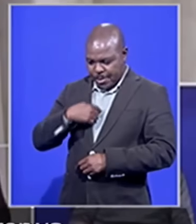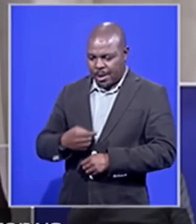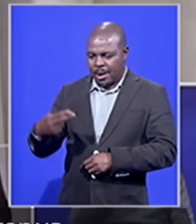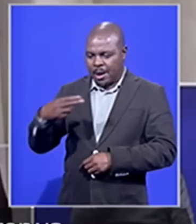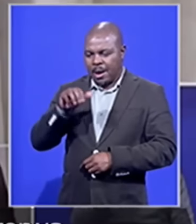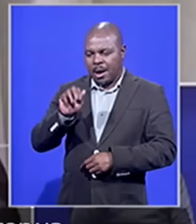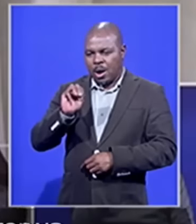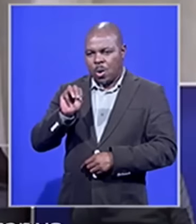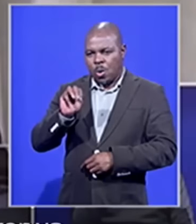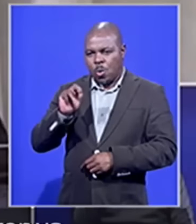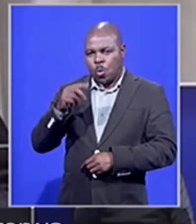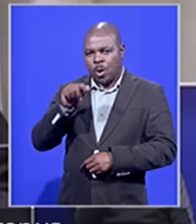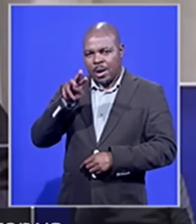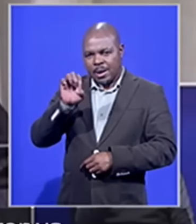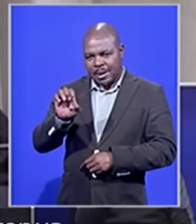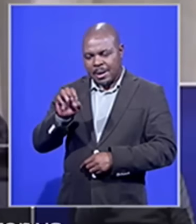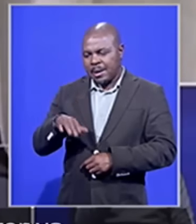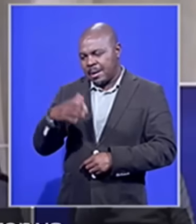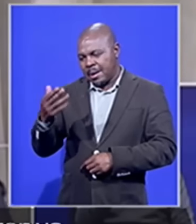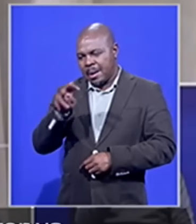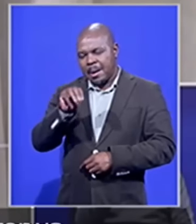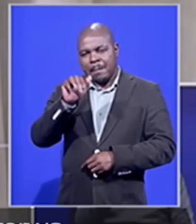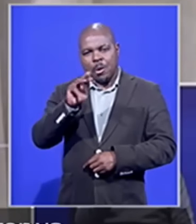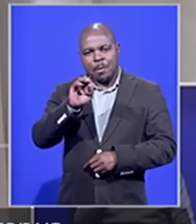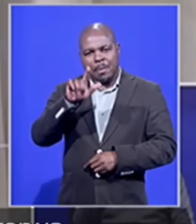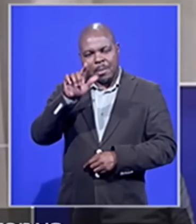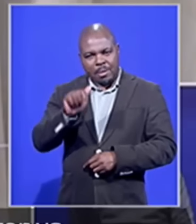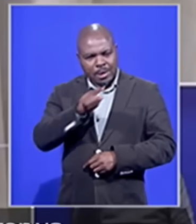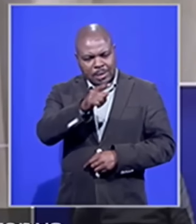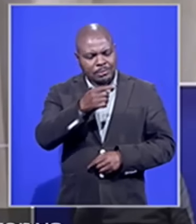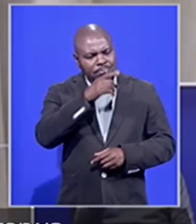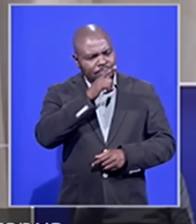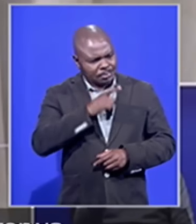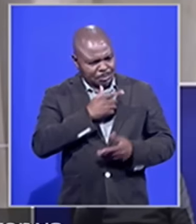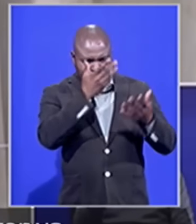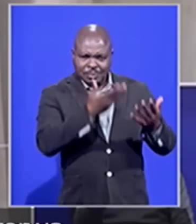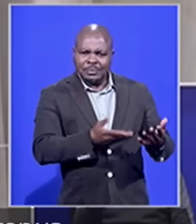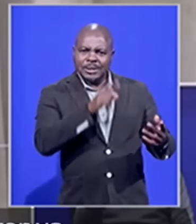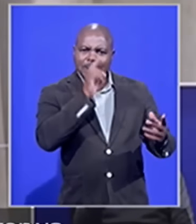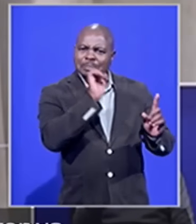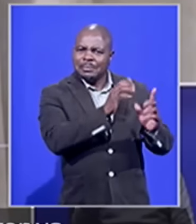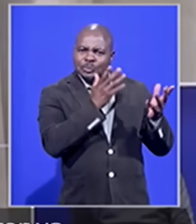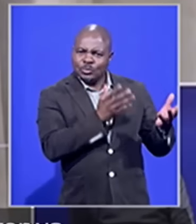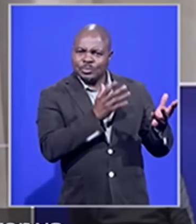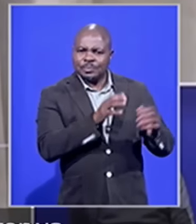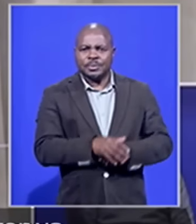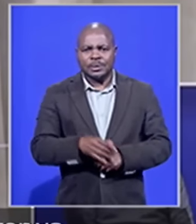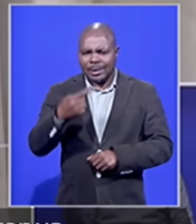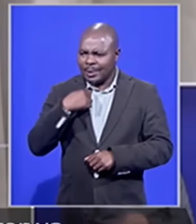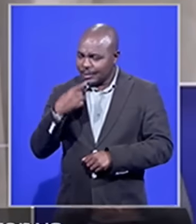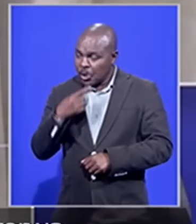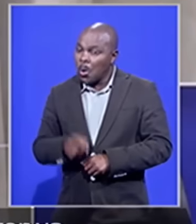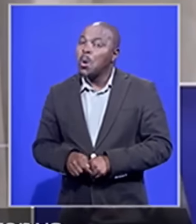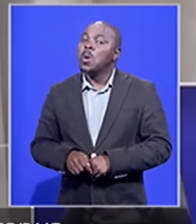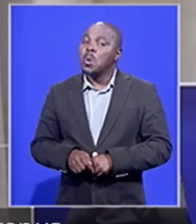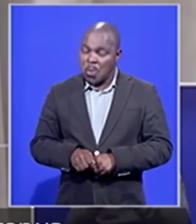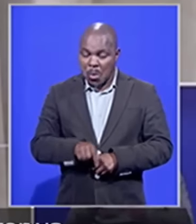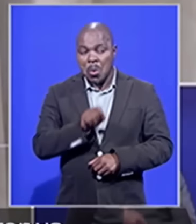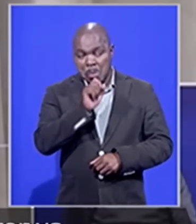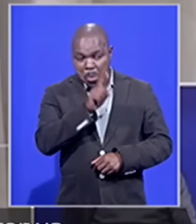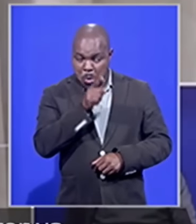Maumela. And that's how he introduces himself to me. And I say, so you are the